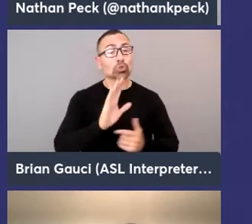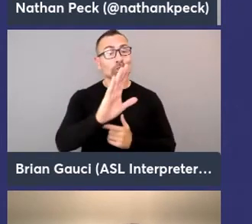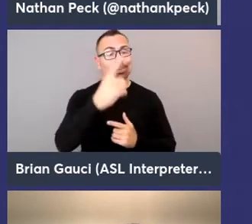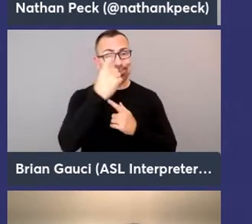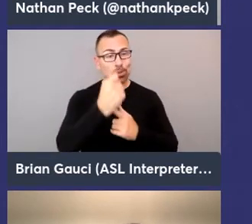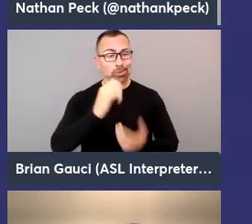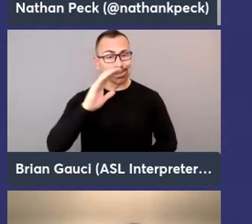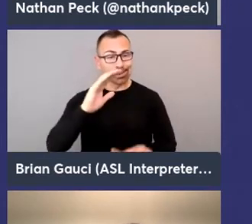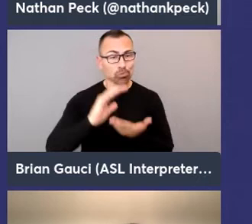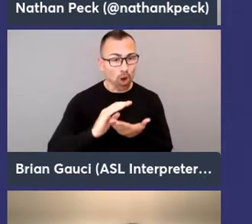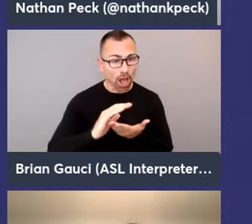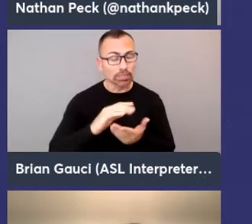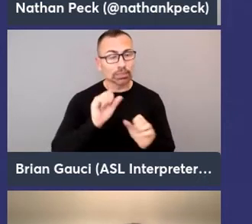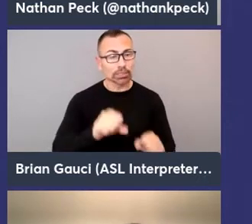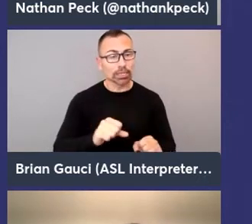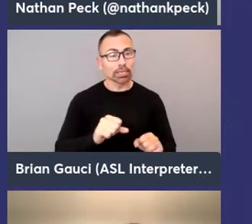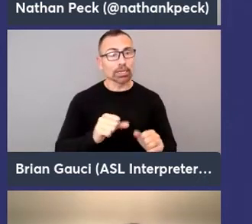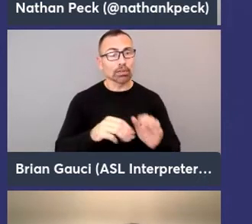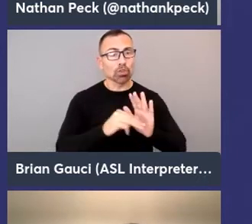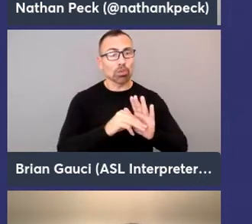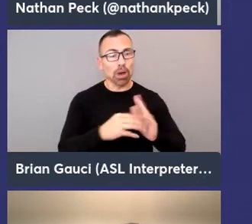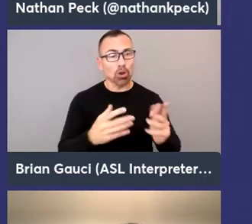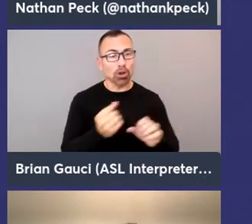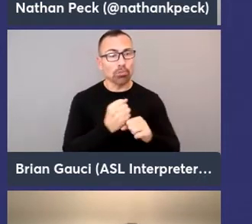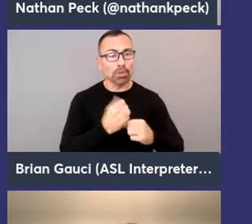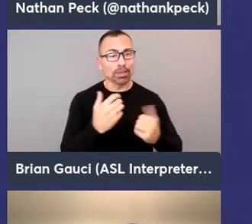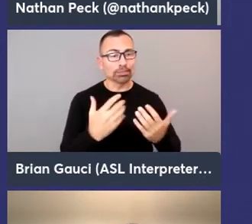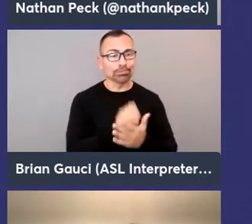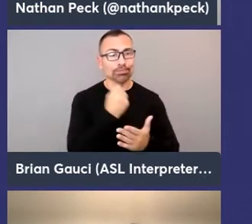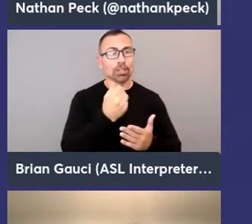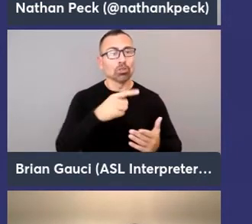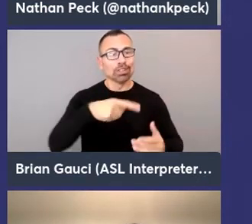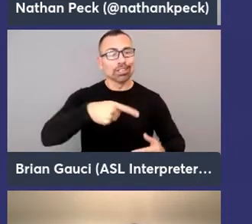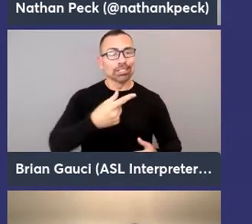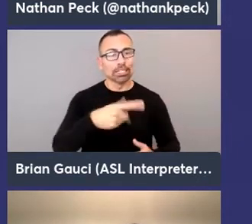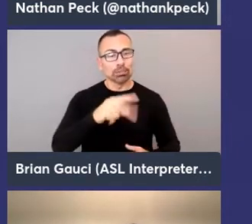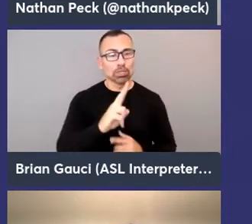and make more effective use of the GPU. Also, it